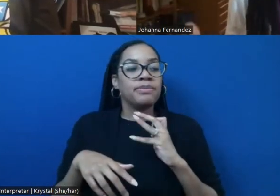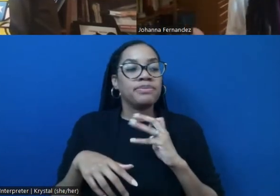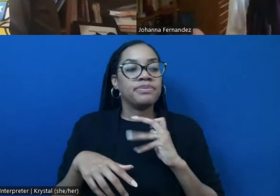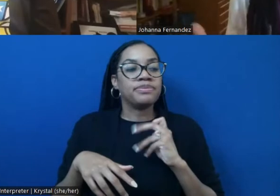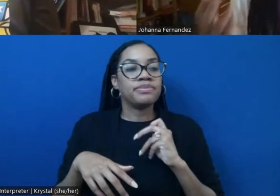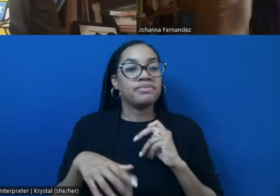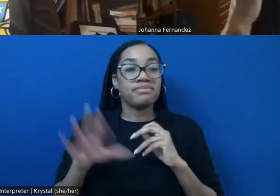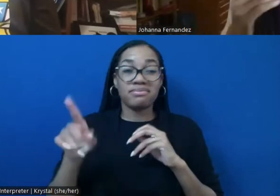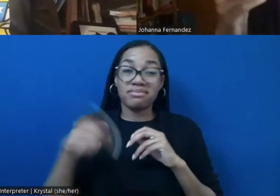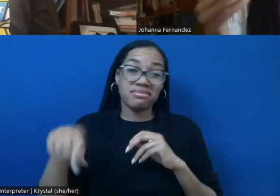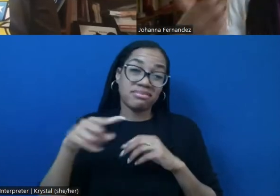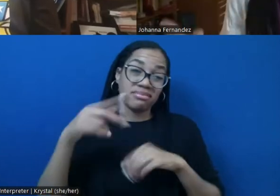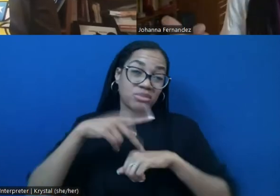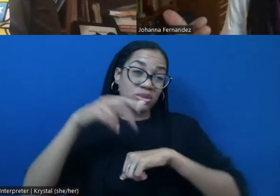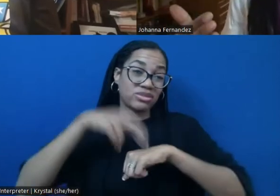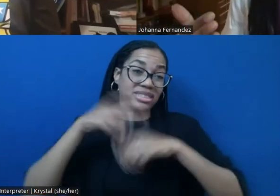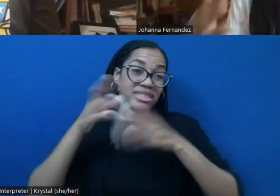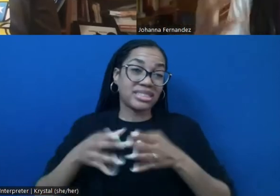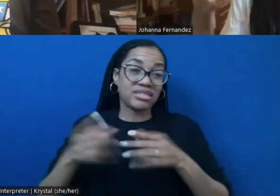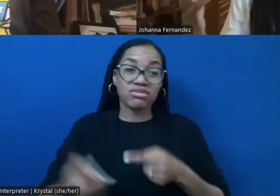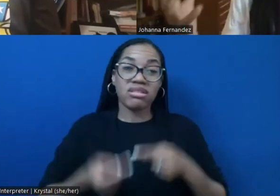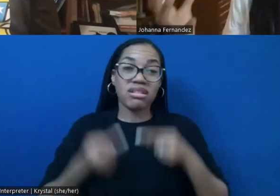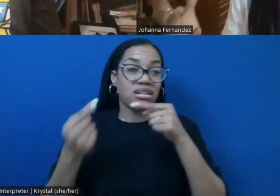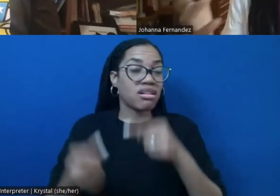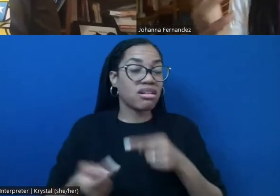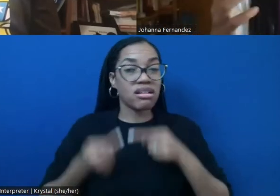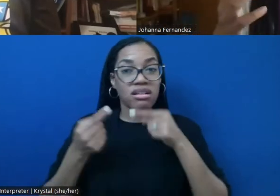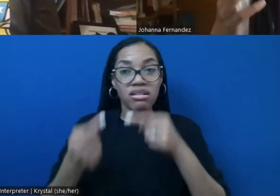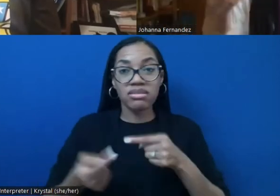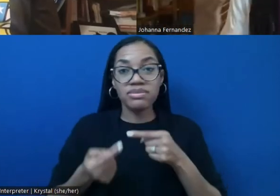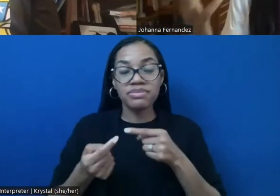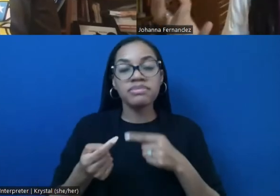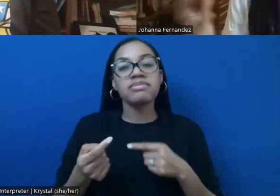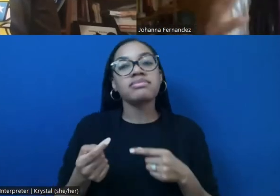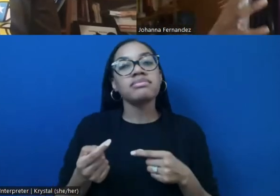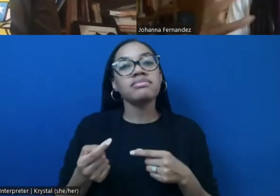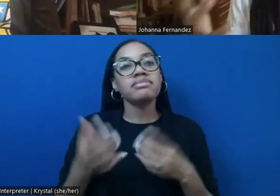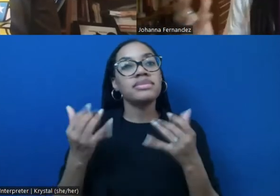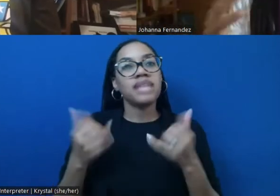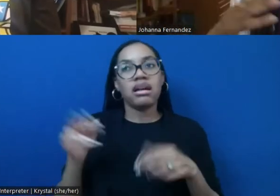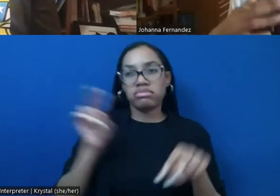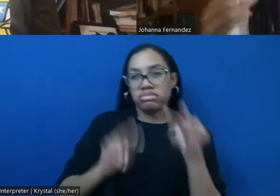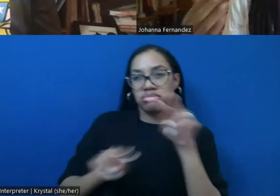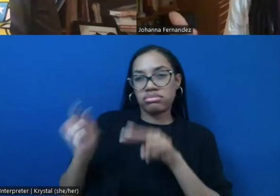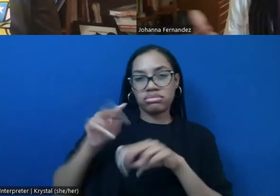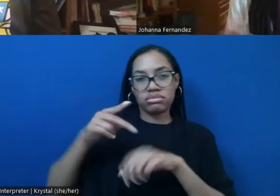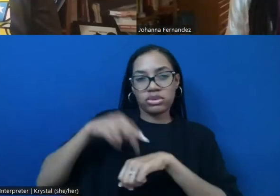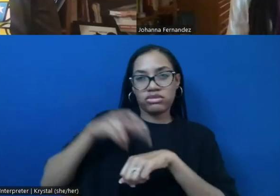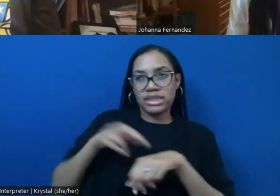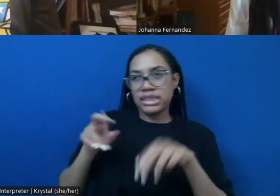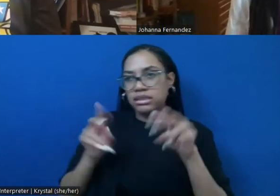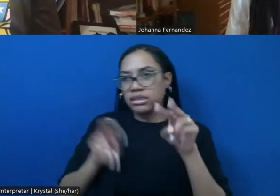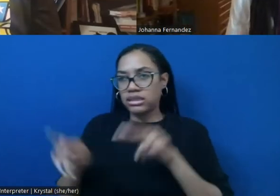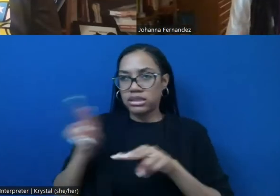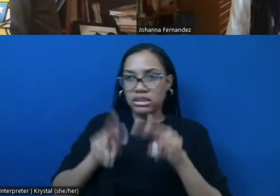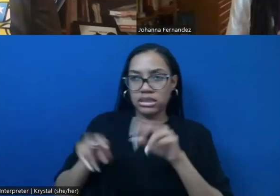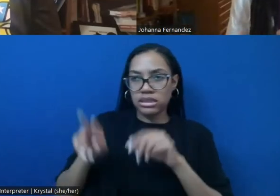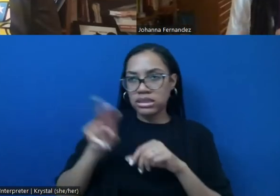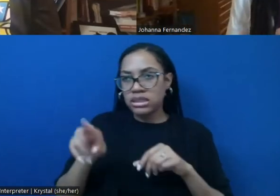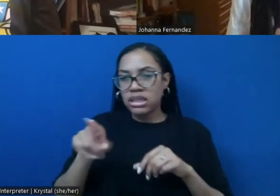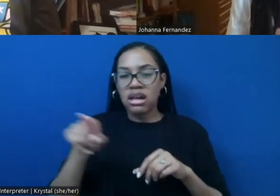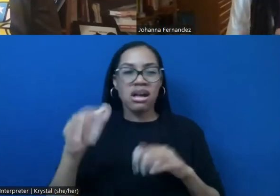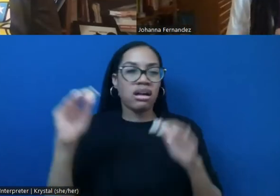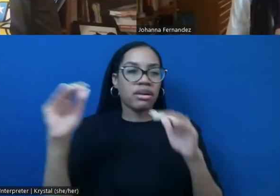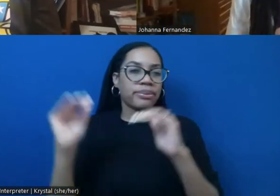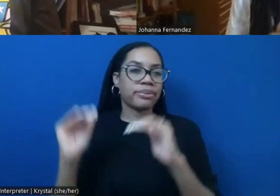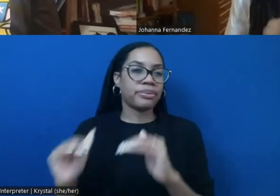they're struggling, and they're perceived because of race and ethnicity to be inferior.